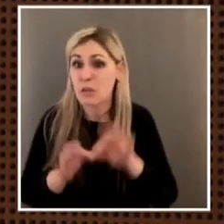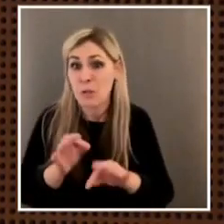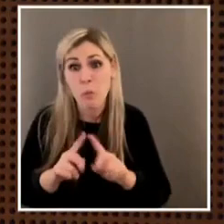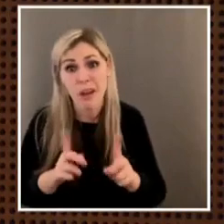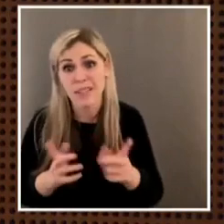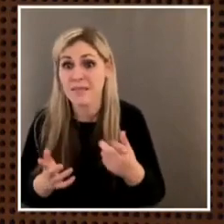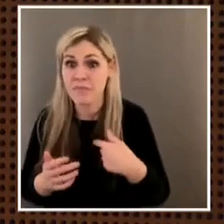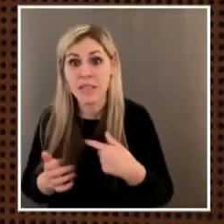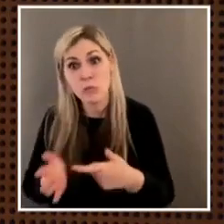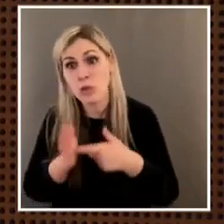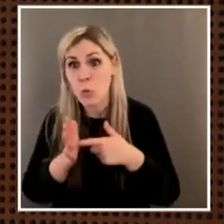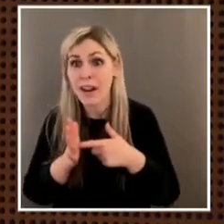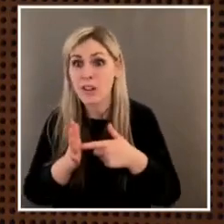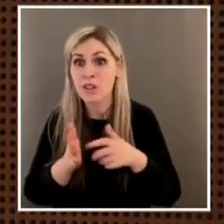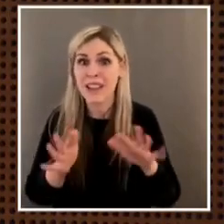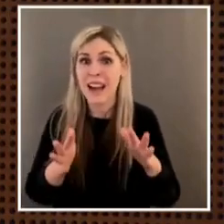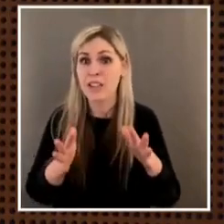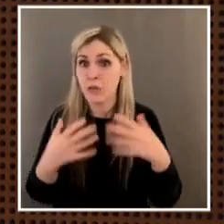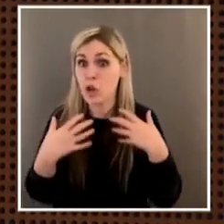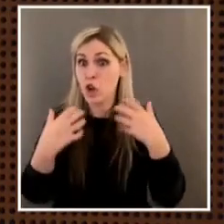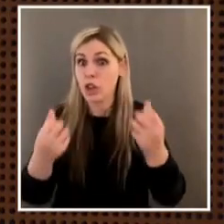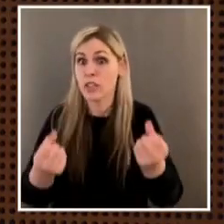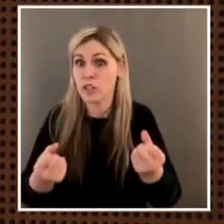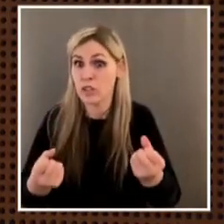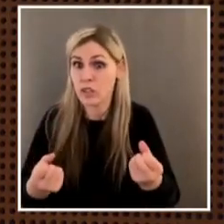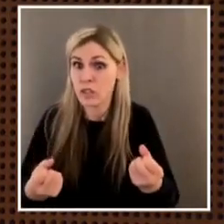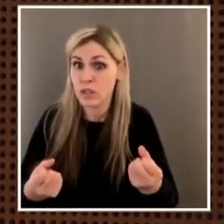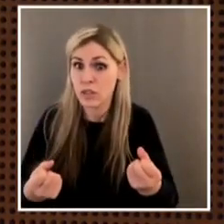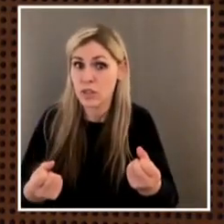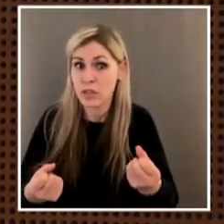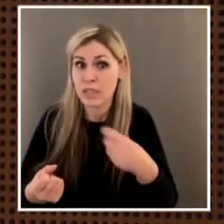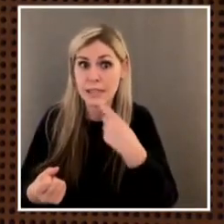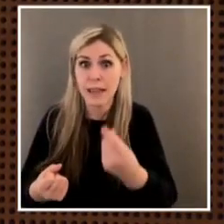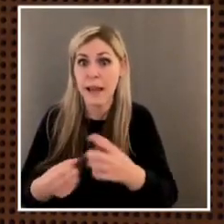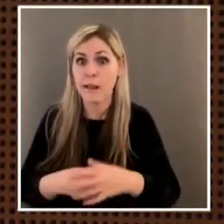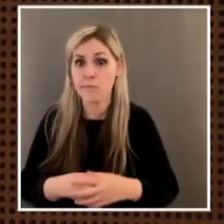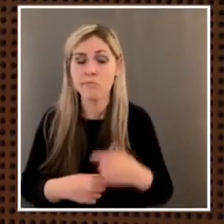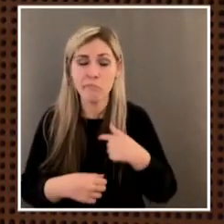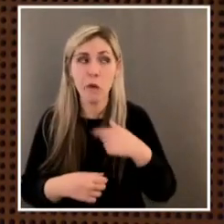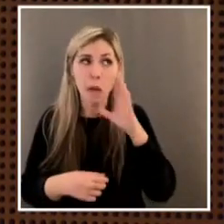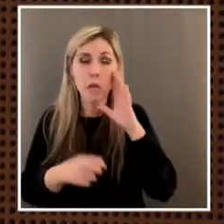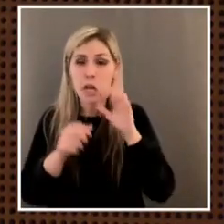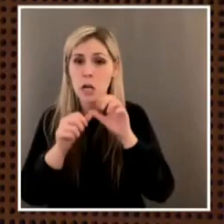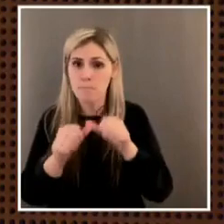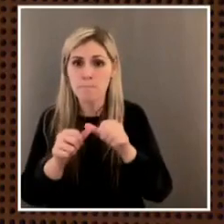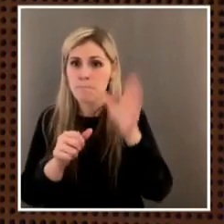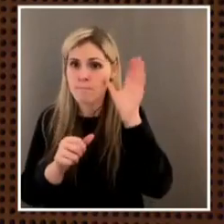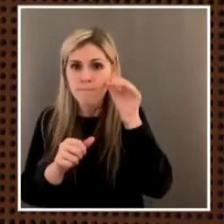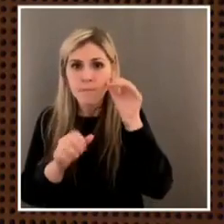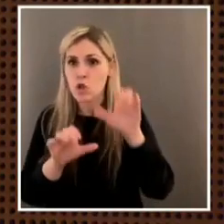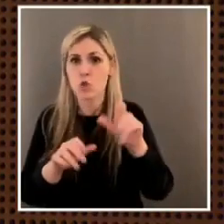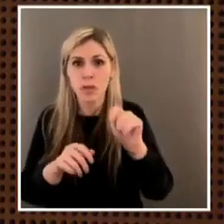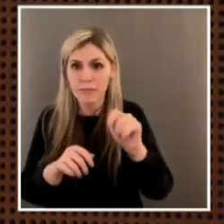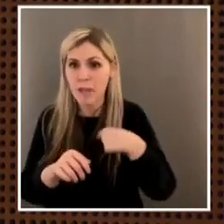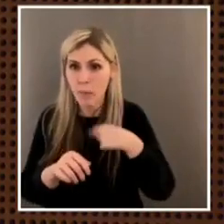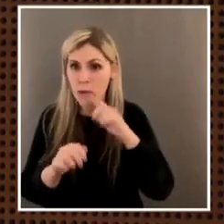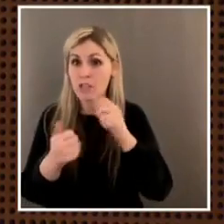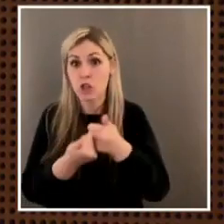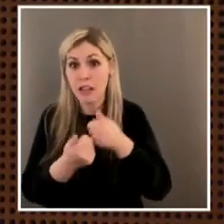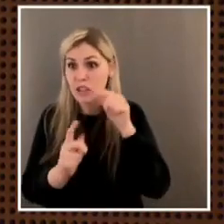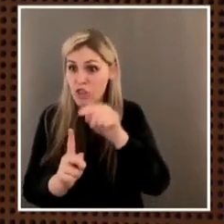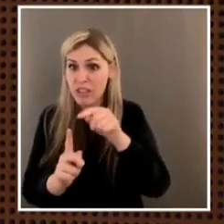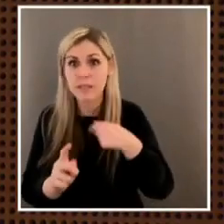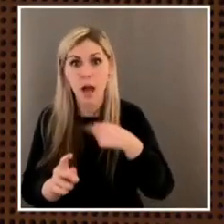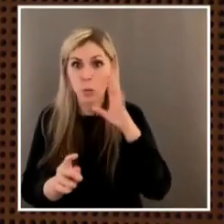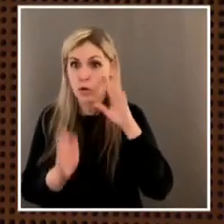does require a kind of courage to say, I'm going to do this, I'm going to challenge this, I'm going to show this. And